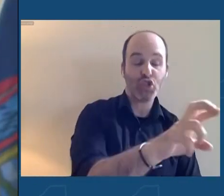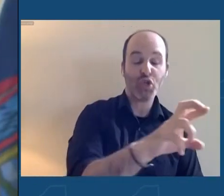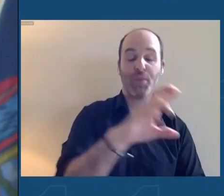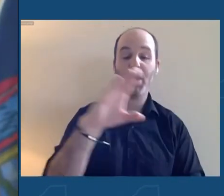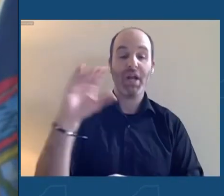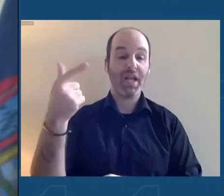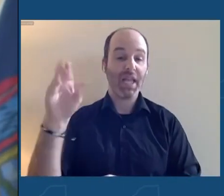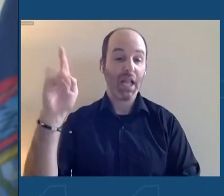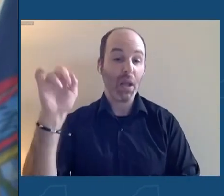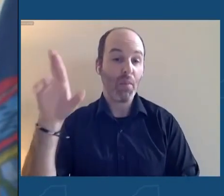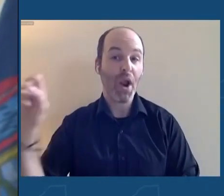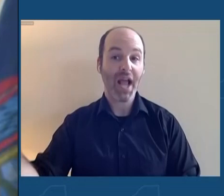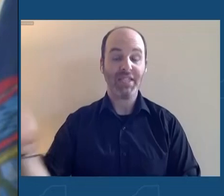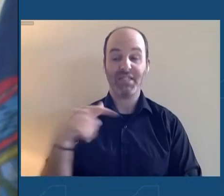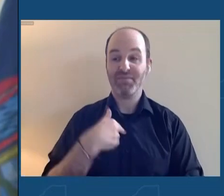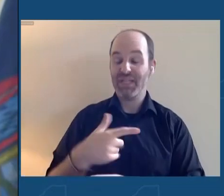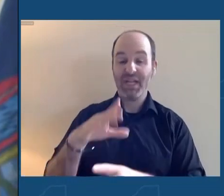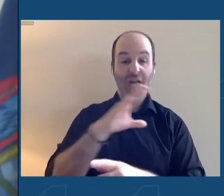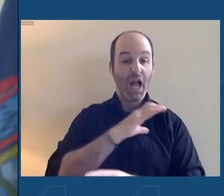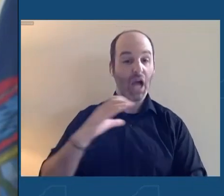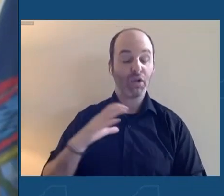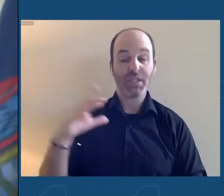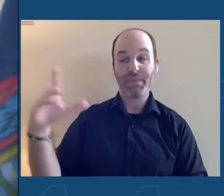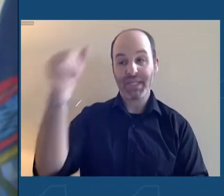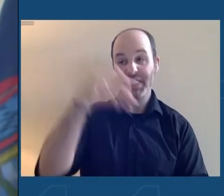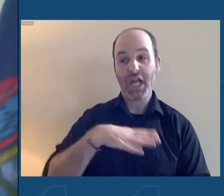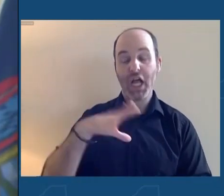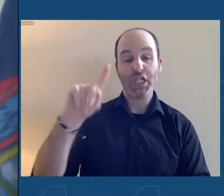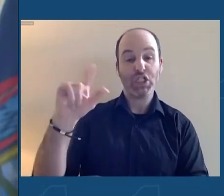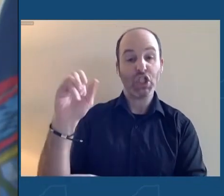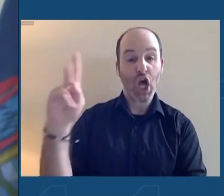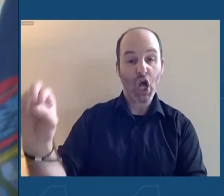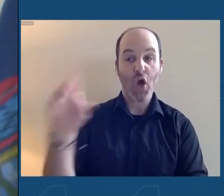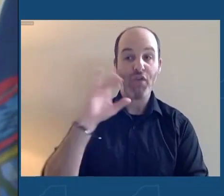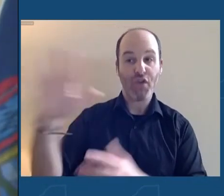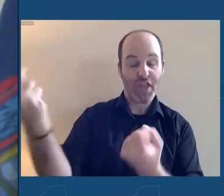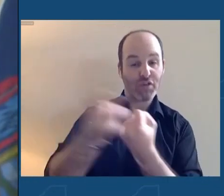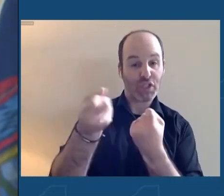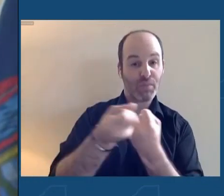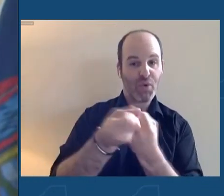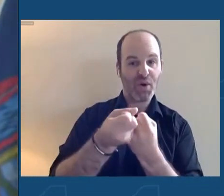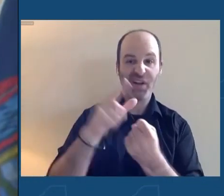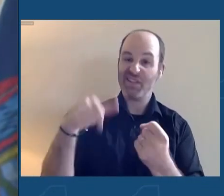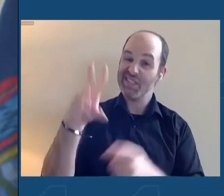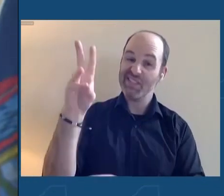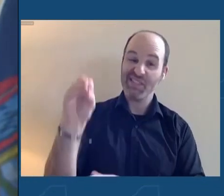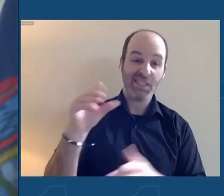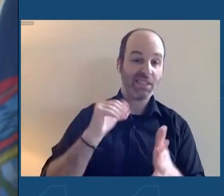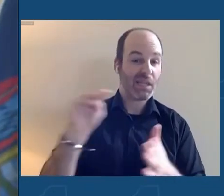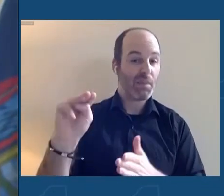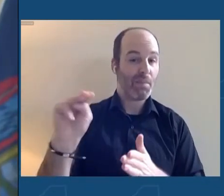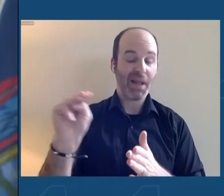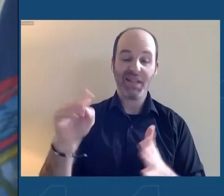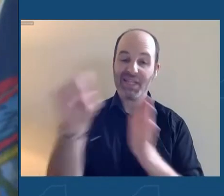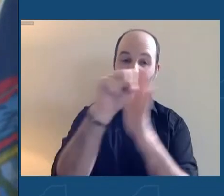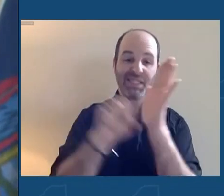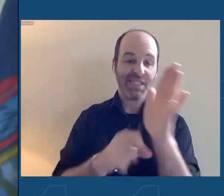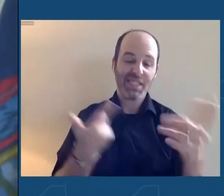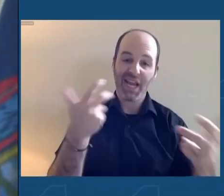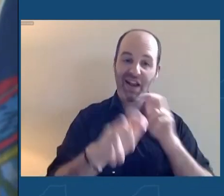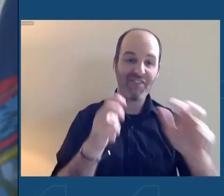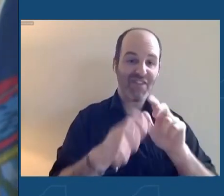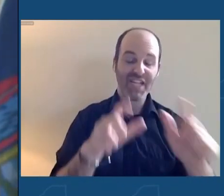Tonko for their support for this project. This is a $60 million state investment in a $100